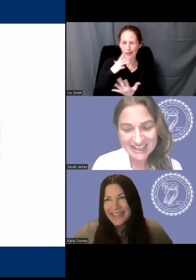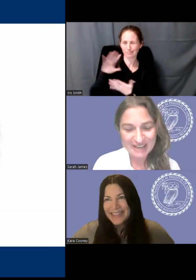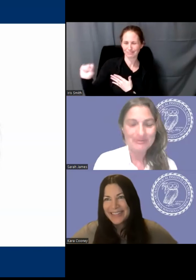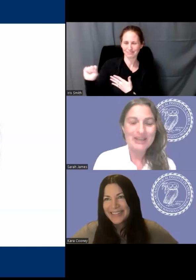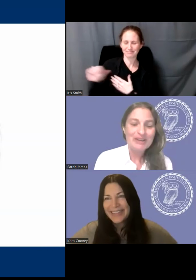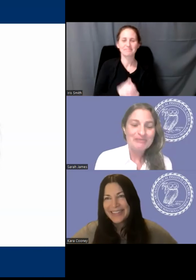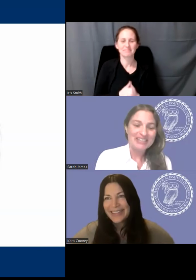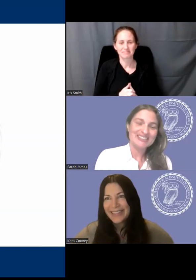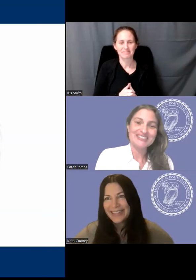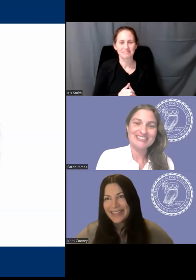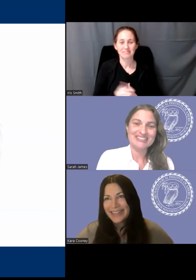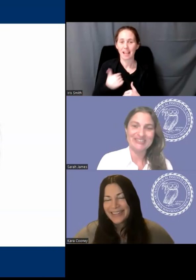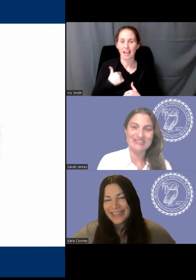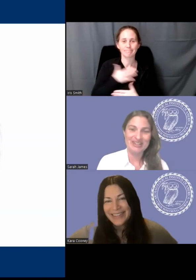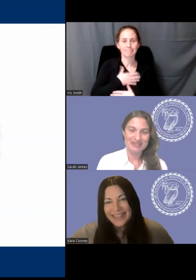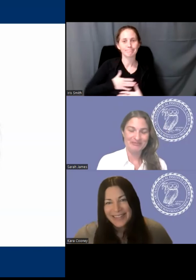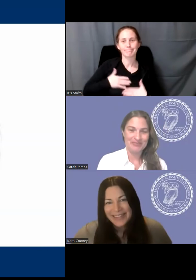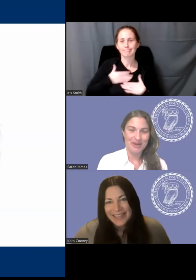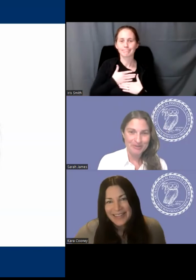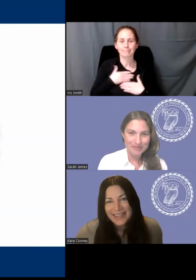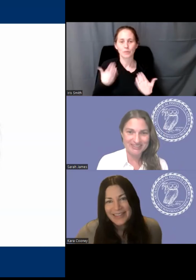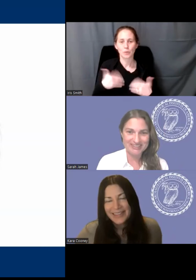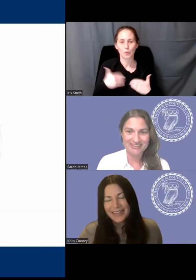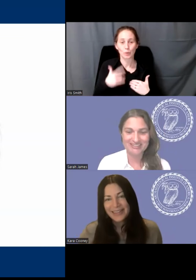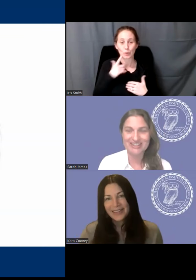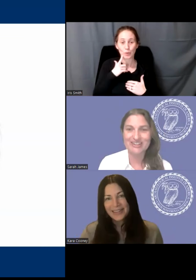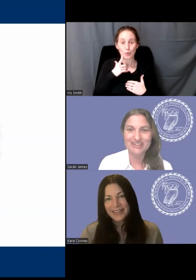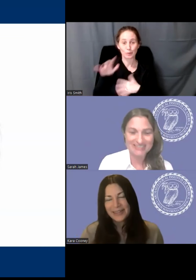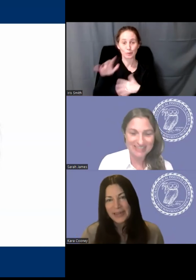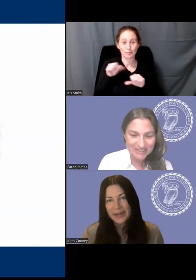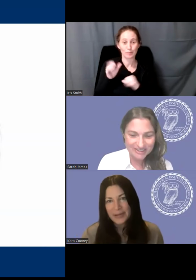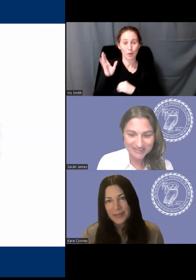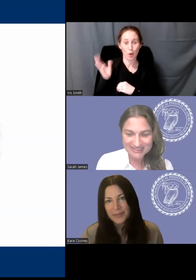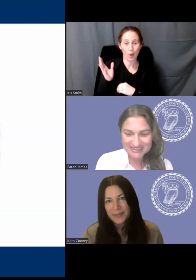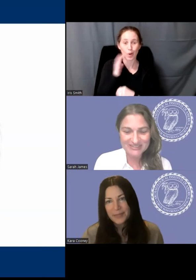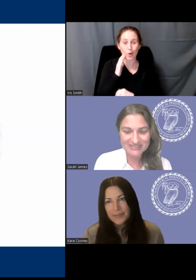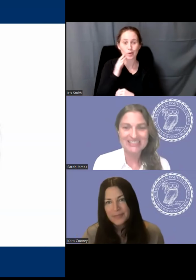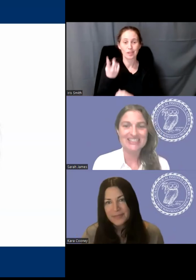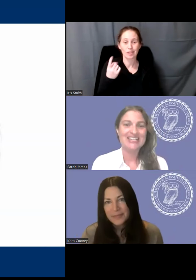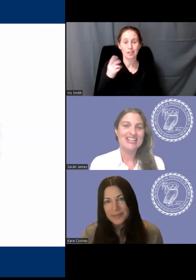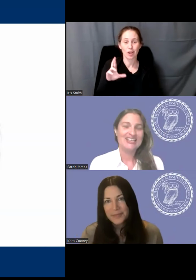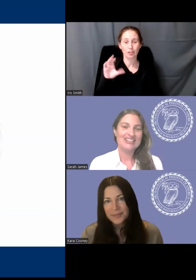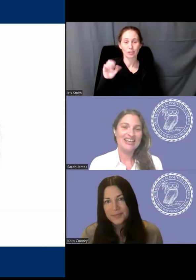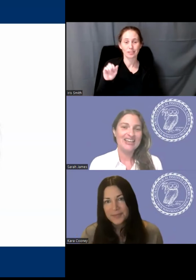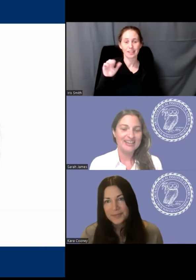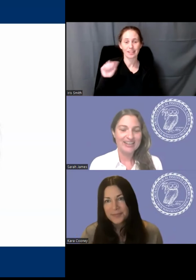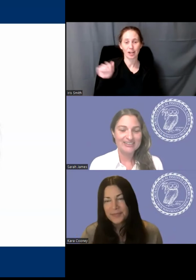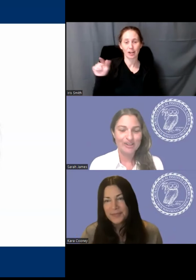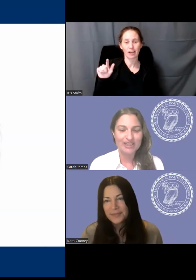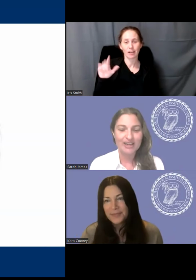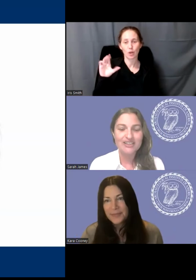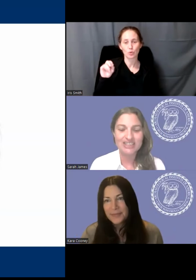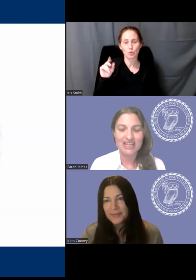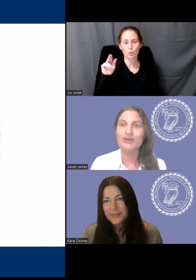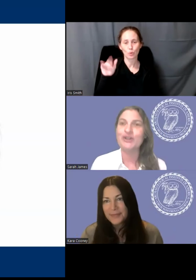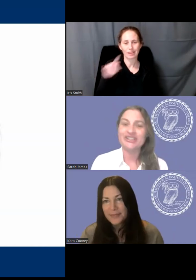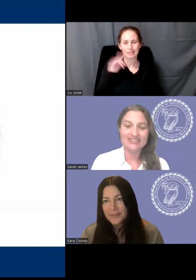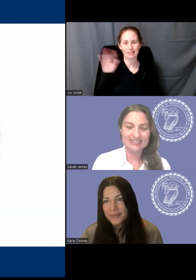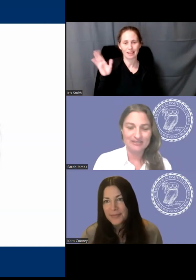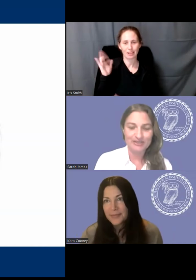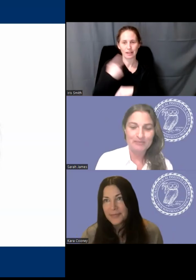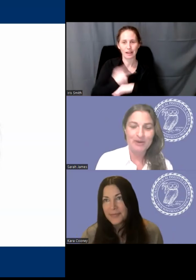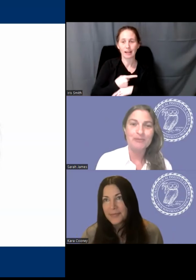It's my great pleasure to host Dr. Kara Cooney's lecture this evening. The AIA's Archaeology